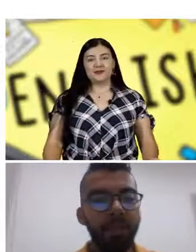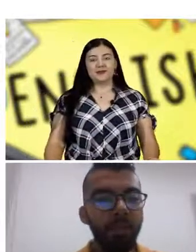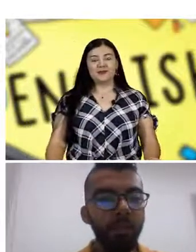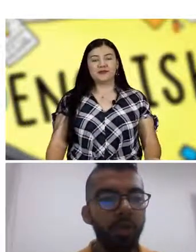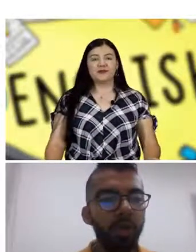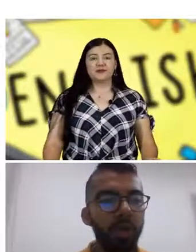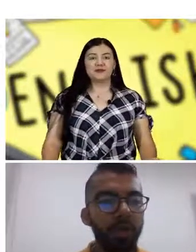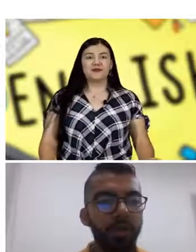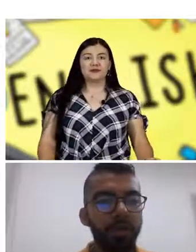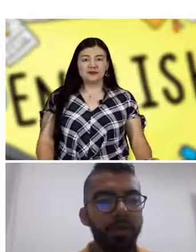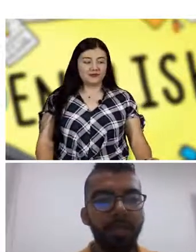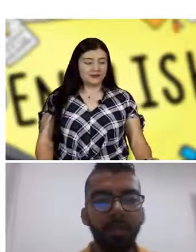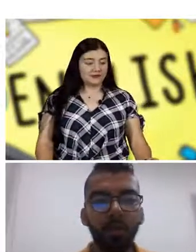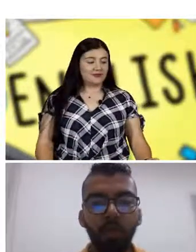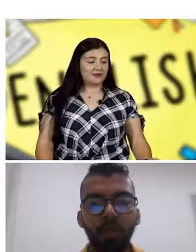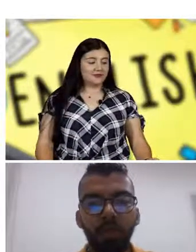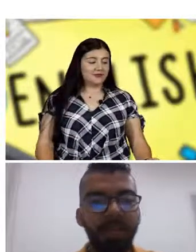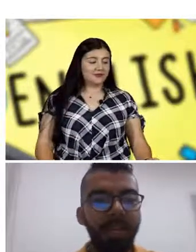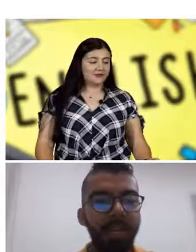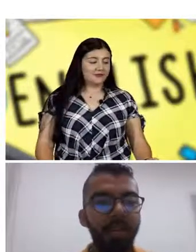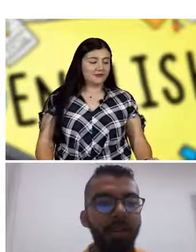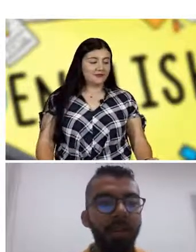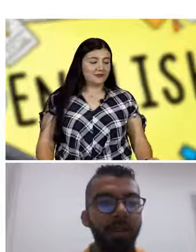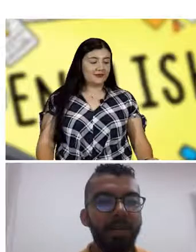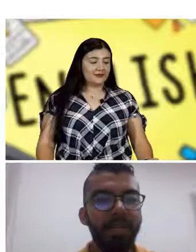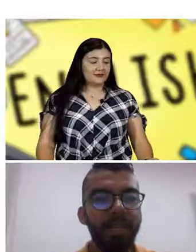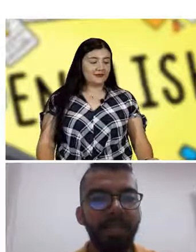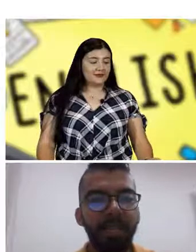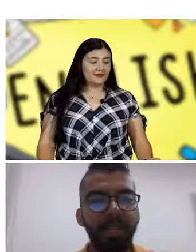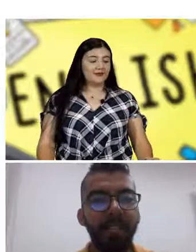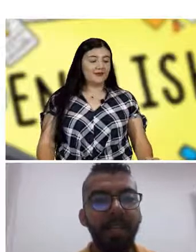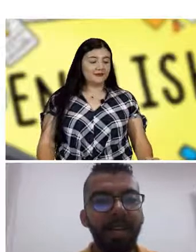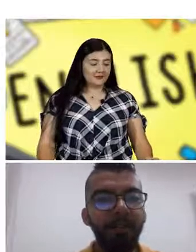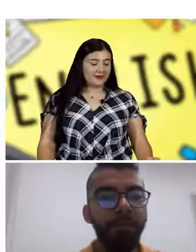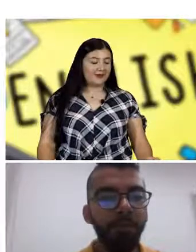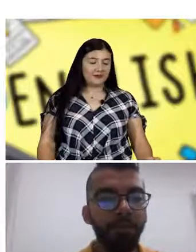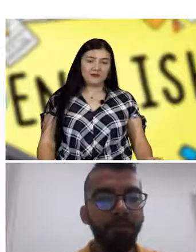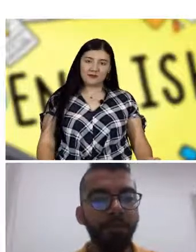the first one who answered this was Diego Alvarez. He said foot.